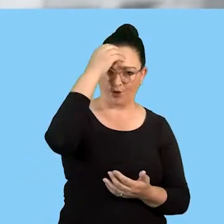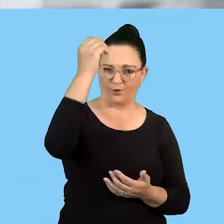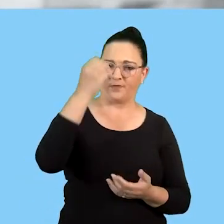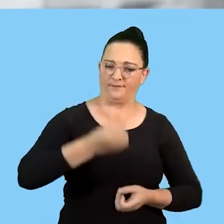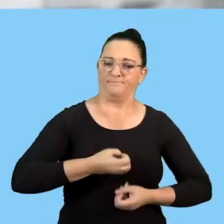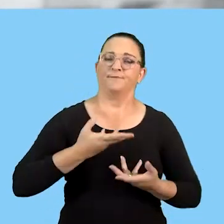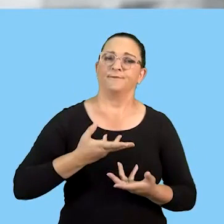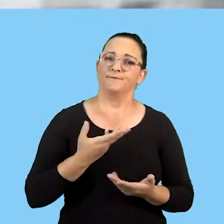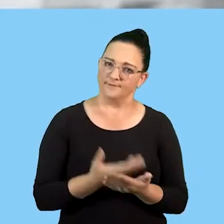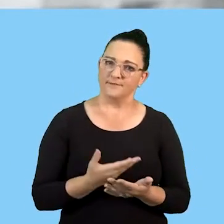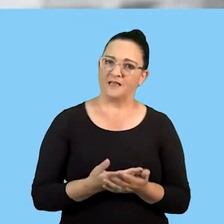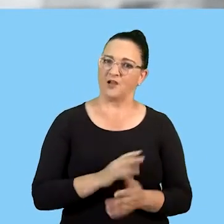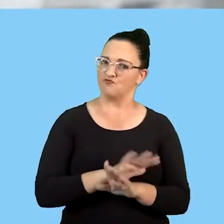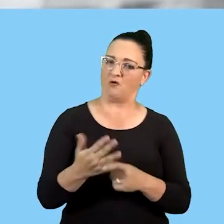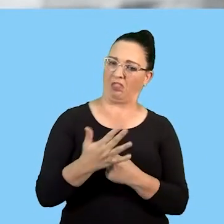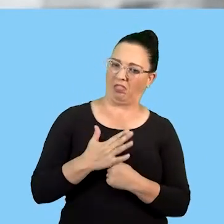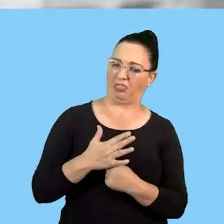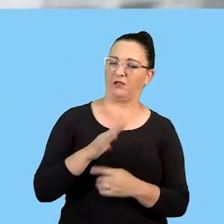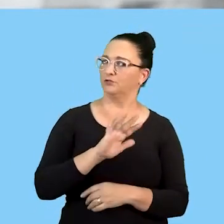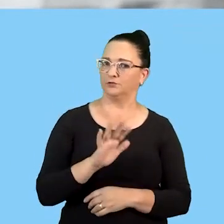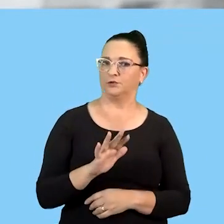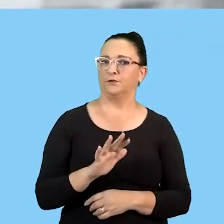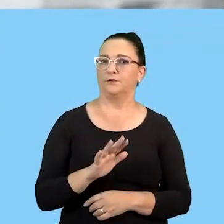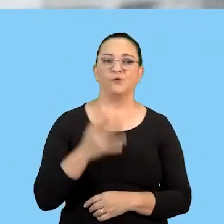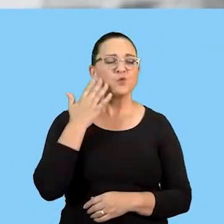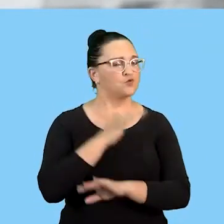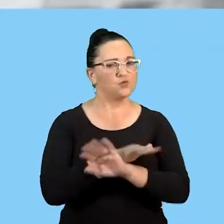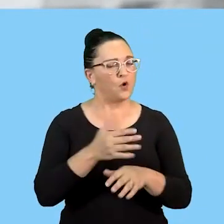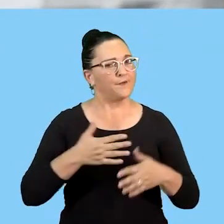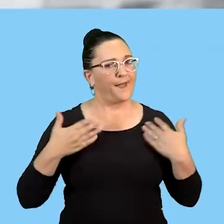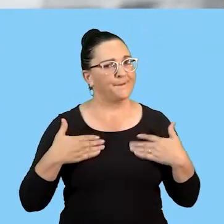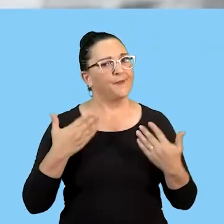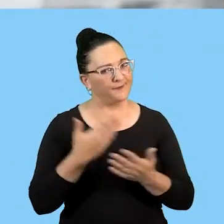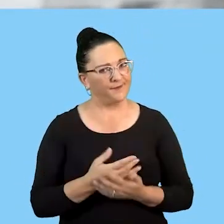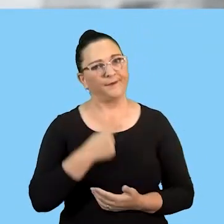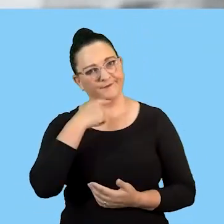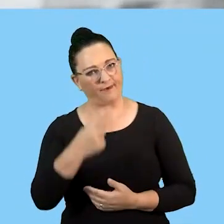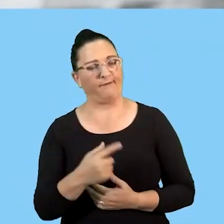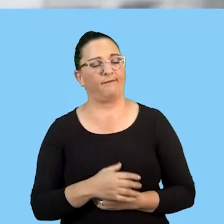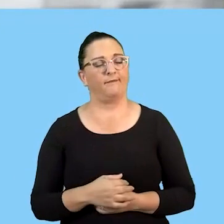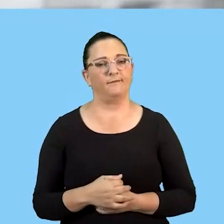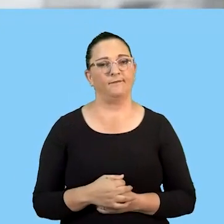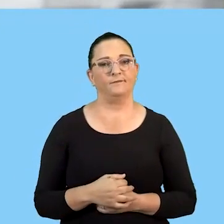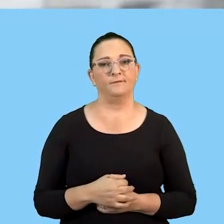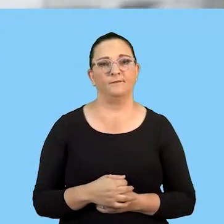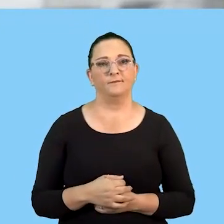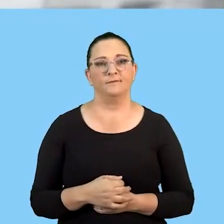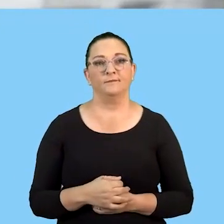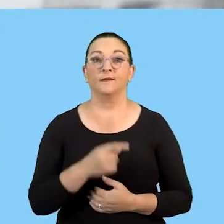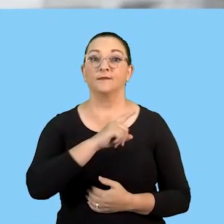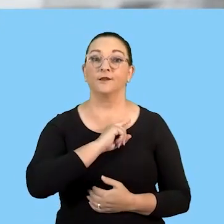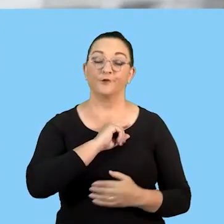not to be oppressed, to speak out when they are not happy in the workplace. They are useful for